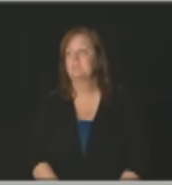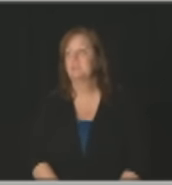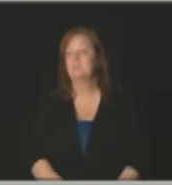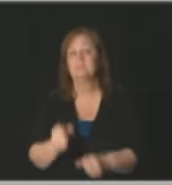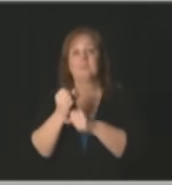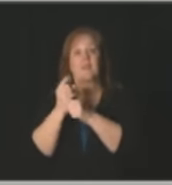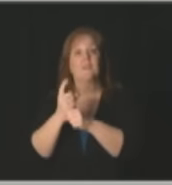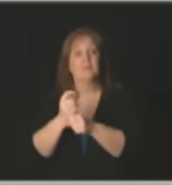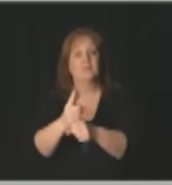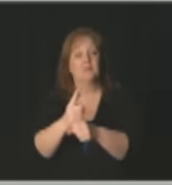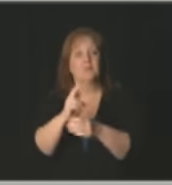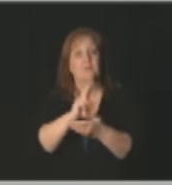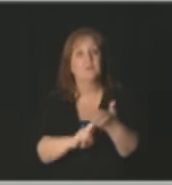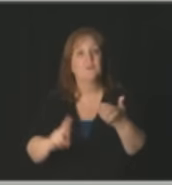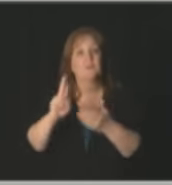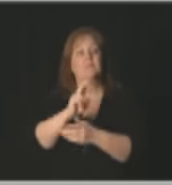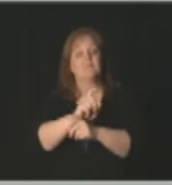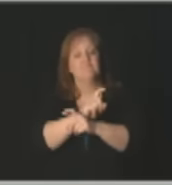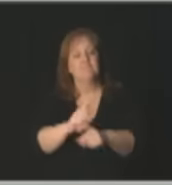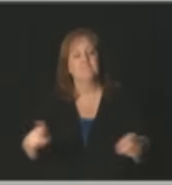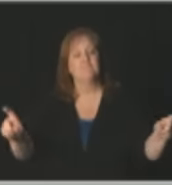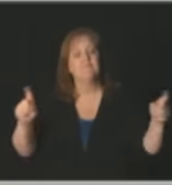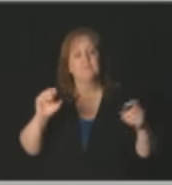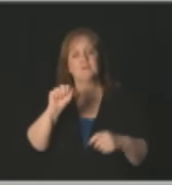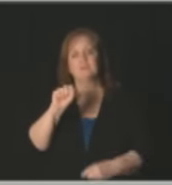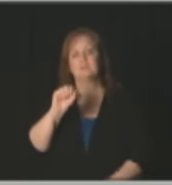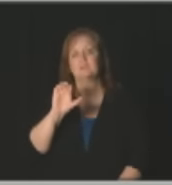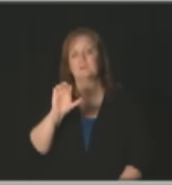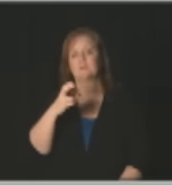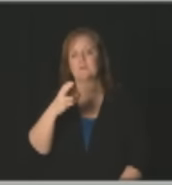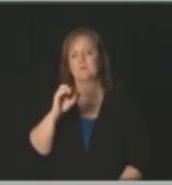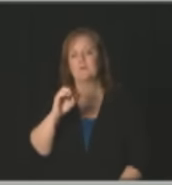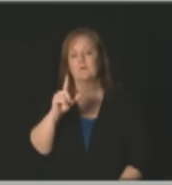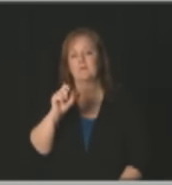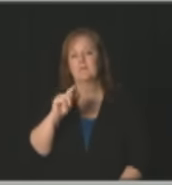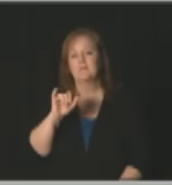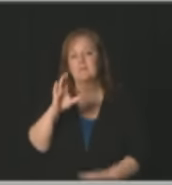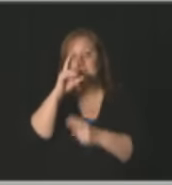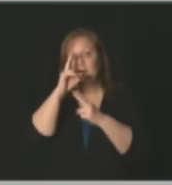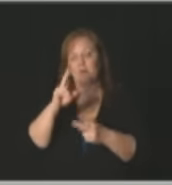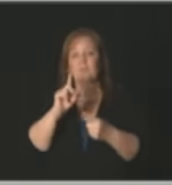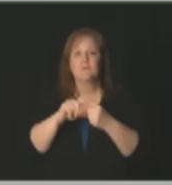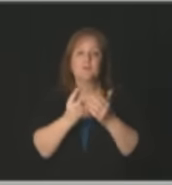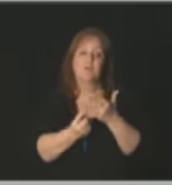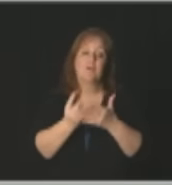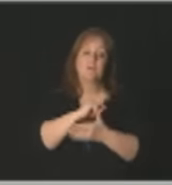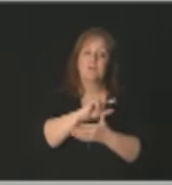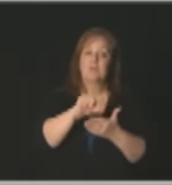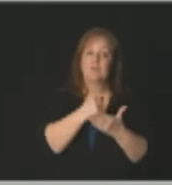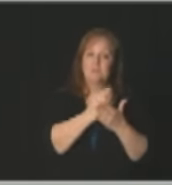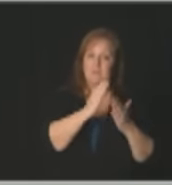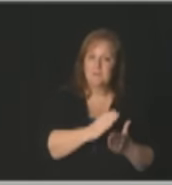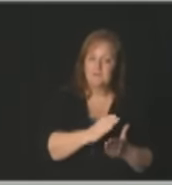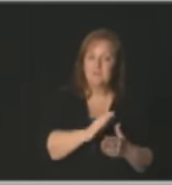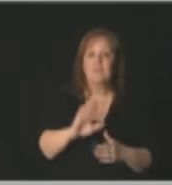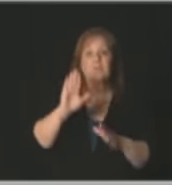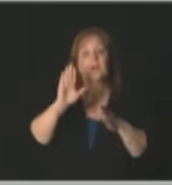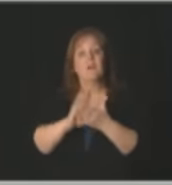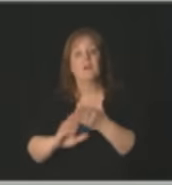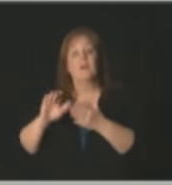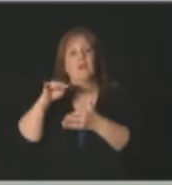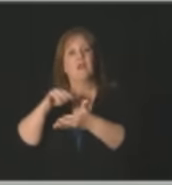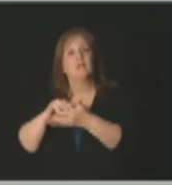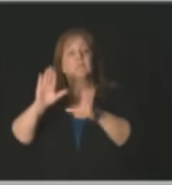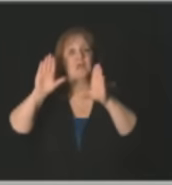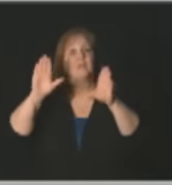Each year, the university bestows scholastic honors upon those undergraduate candidates whose academic excellence has